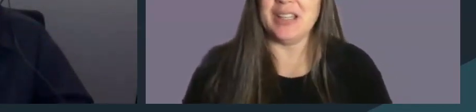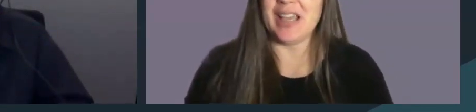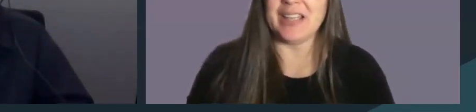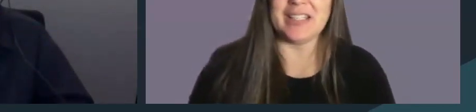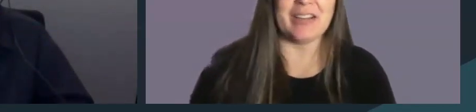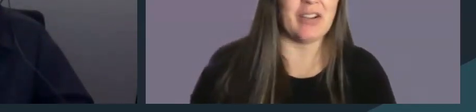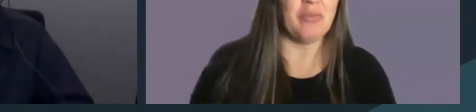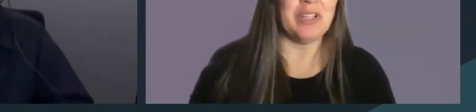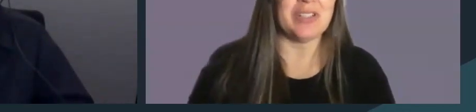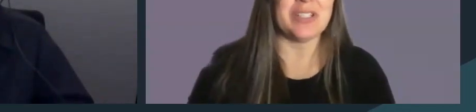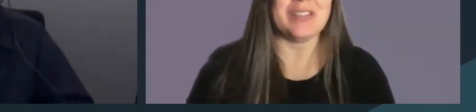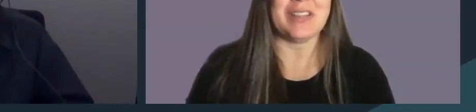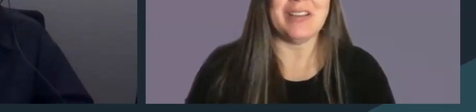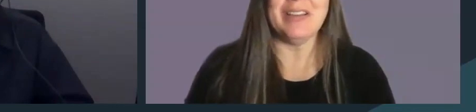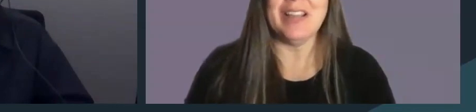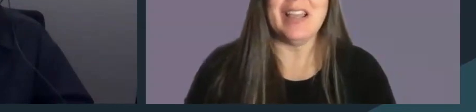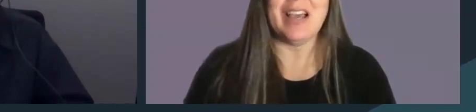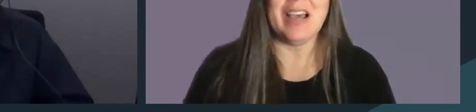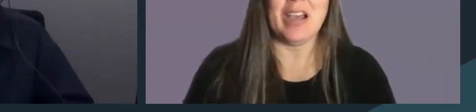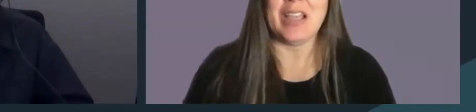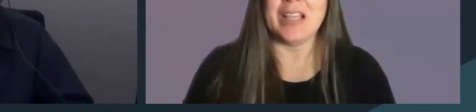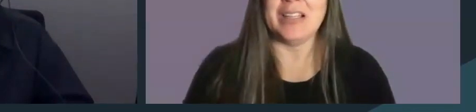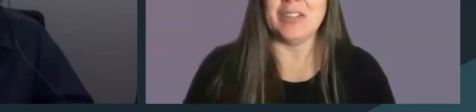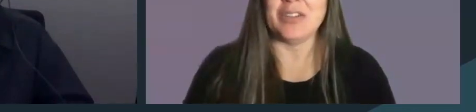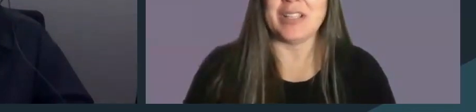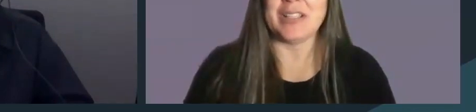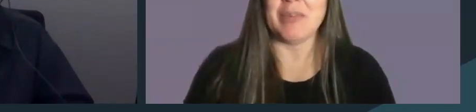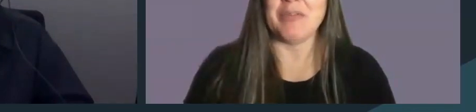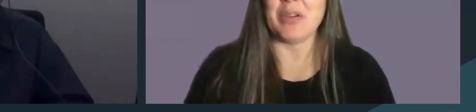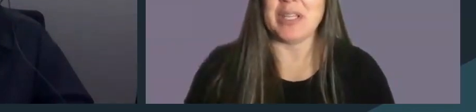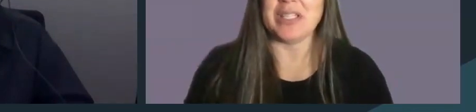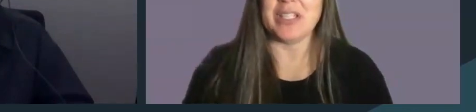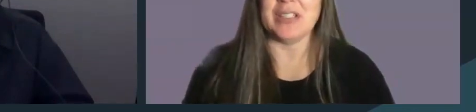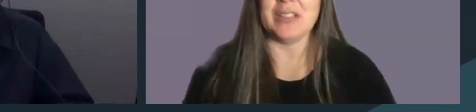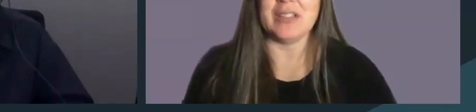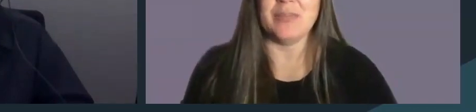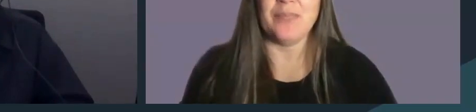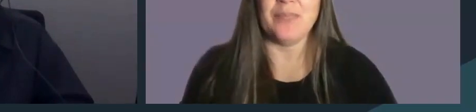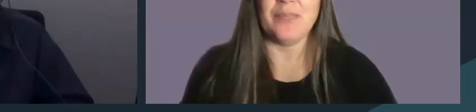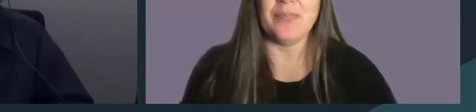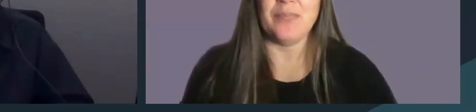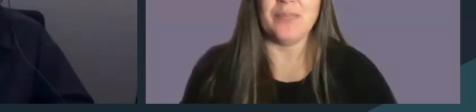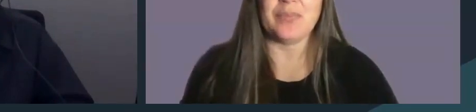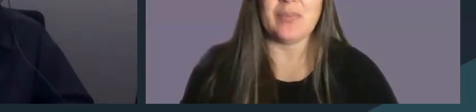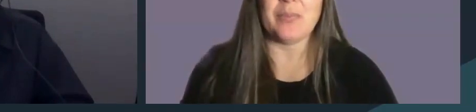could, and Derek, hopefully you're still there, can address some of the questions.